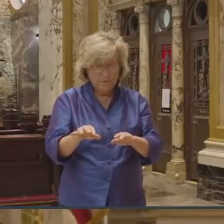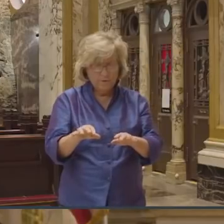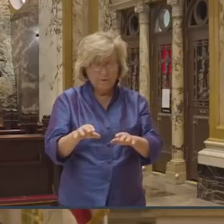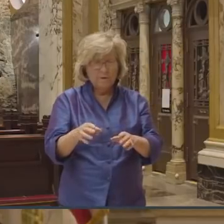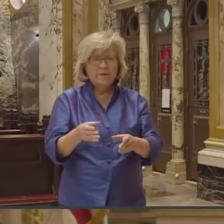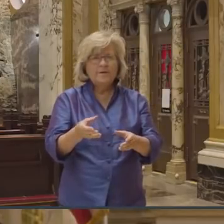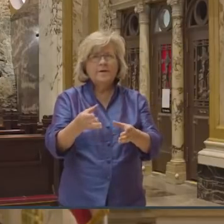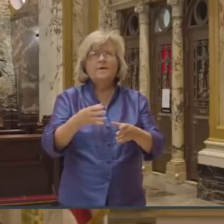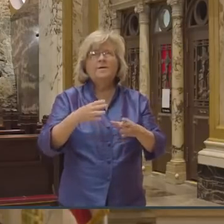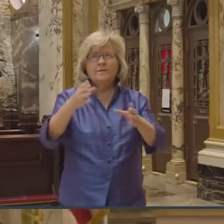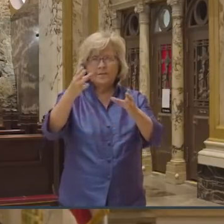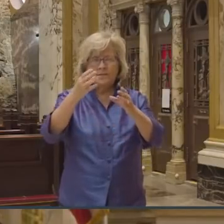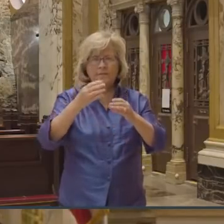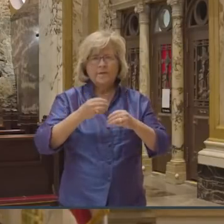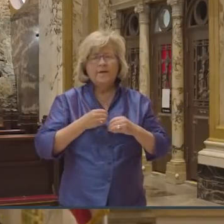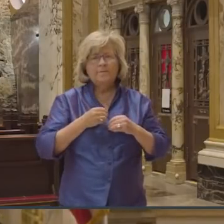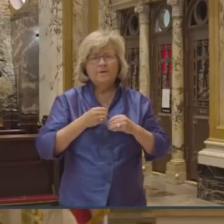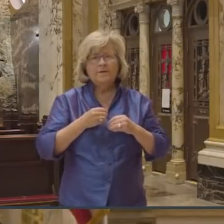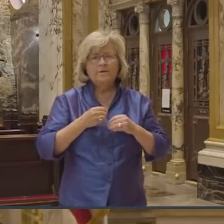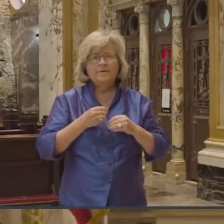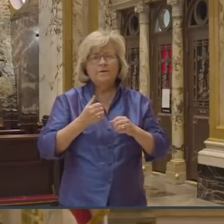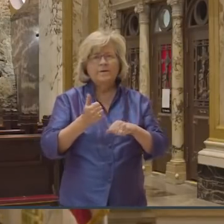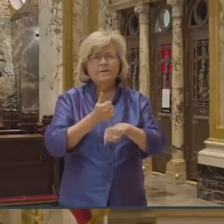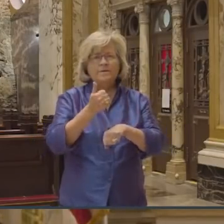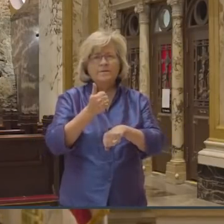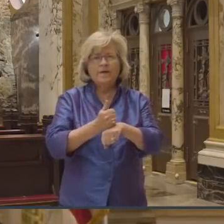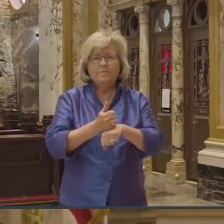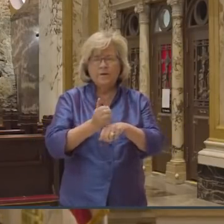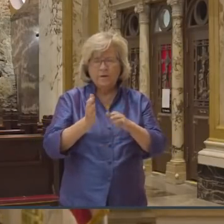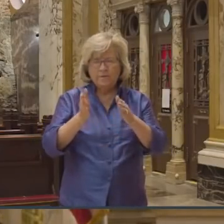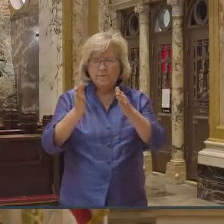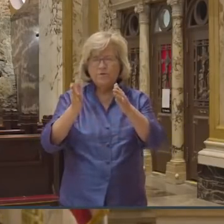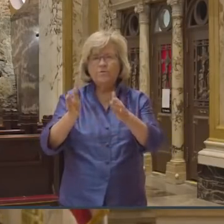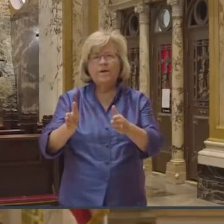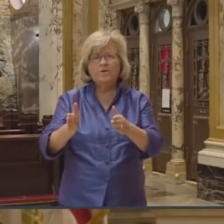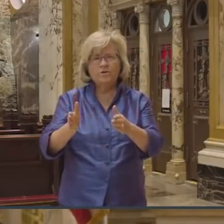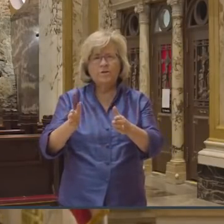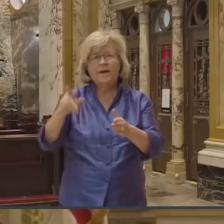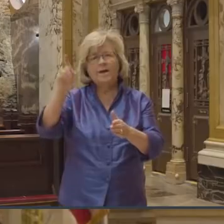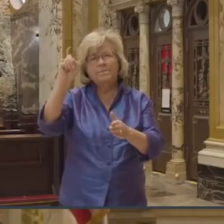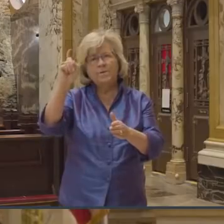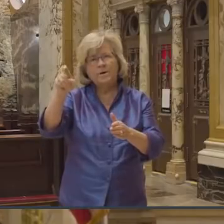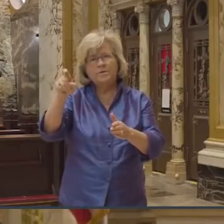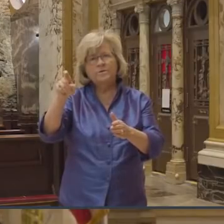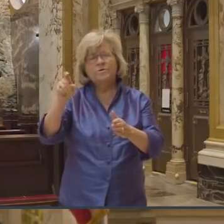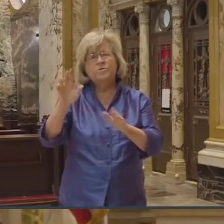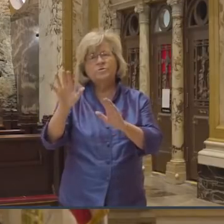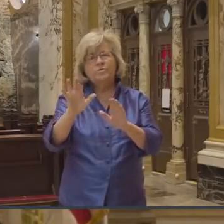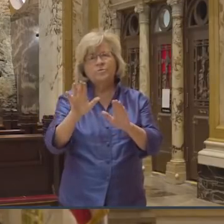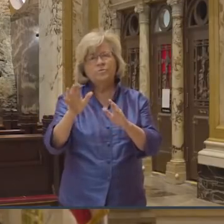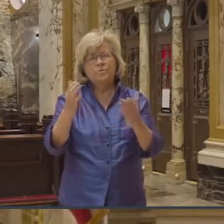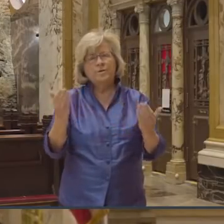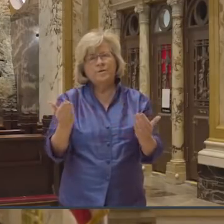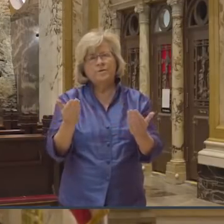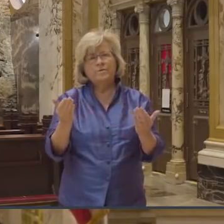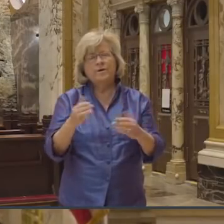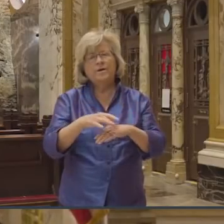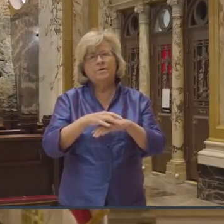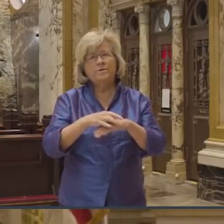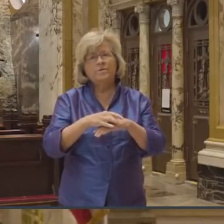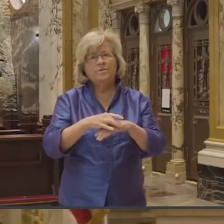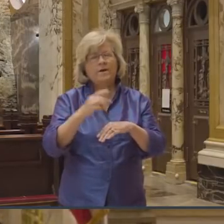Take me, dear Lord, and set me in the direction I am to go." I can think of no other